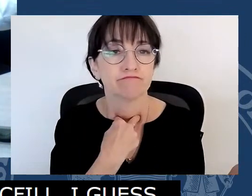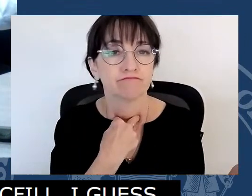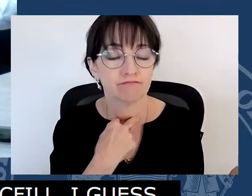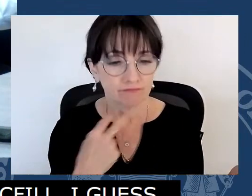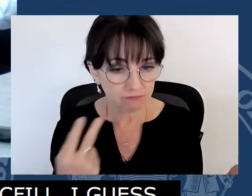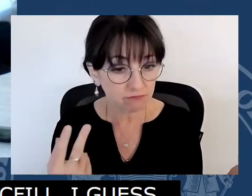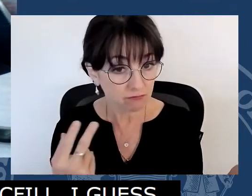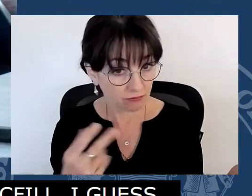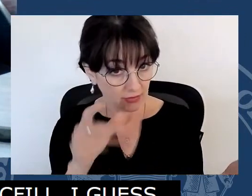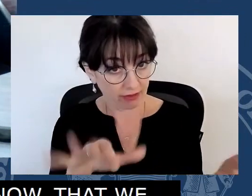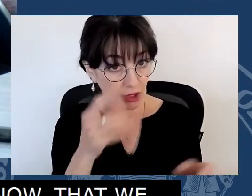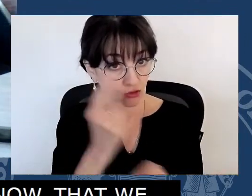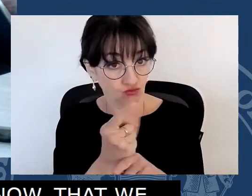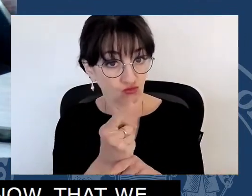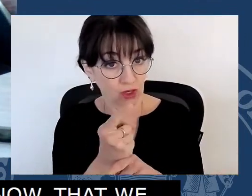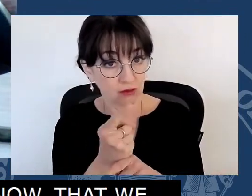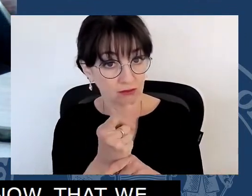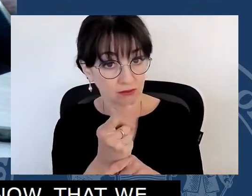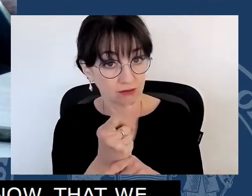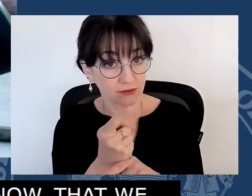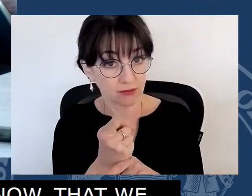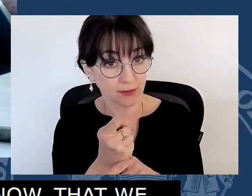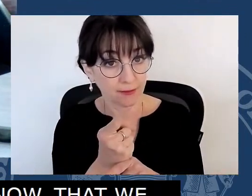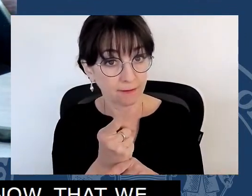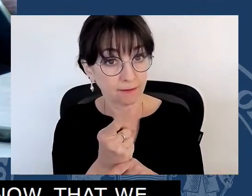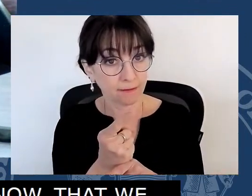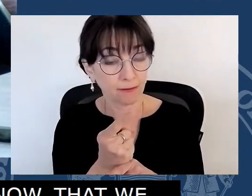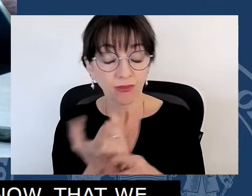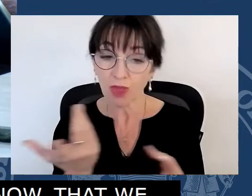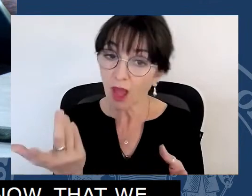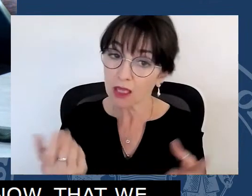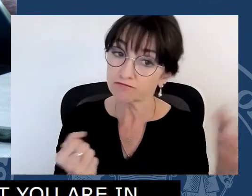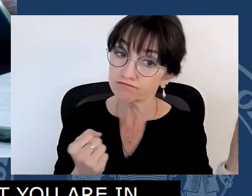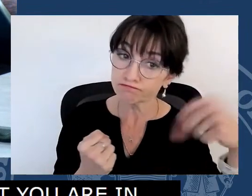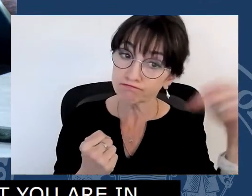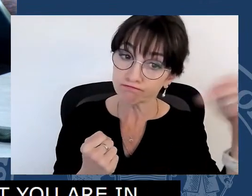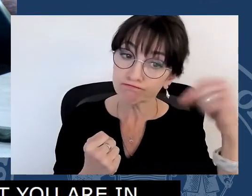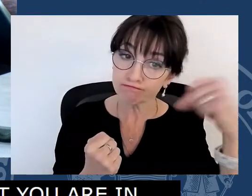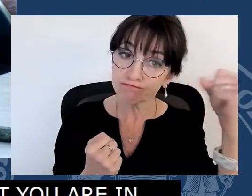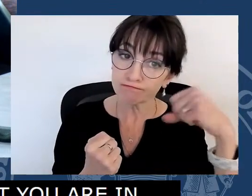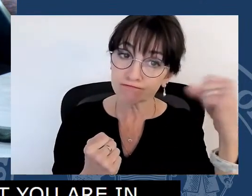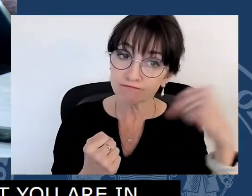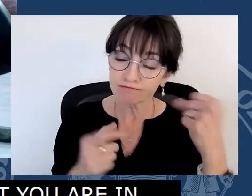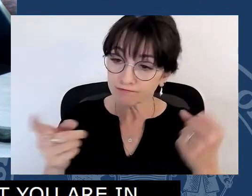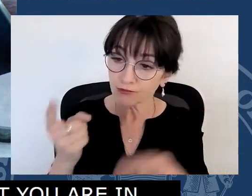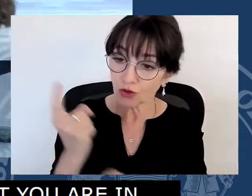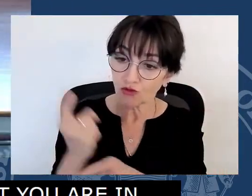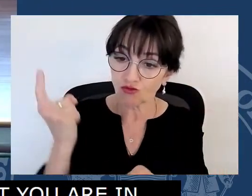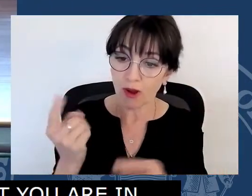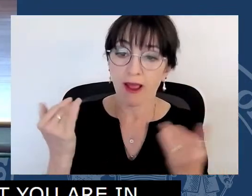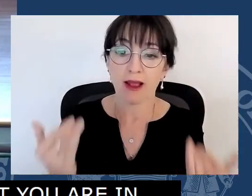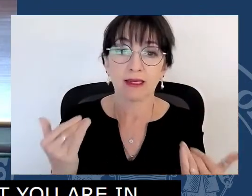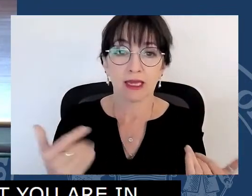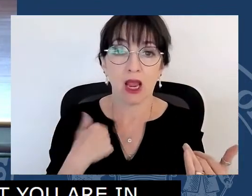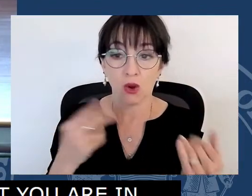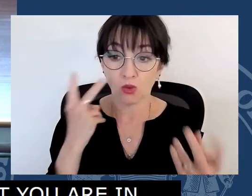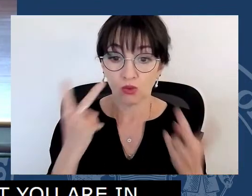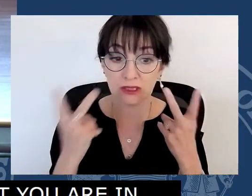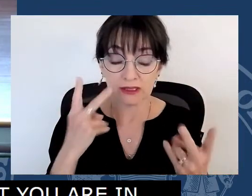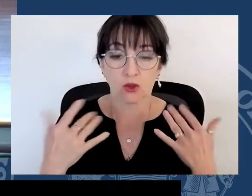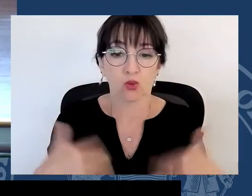Is that correct, number one? Yeah, I mean, exactly. You know, we're finding that it's a big